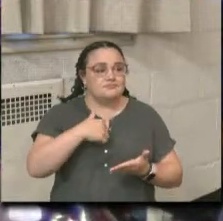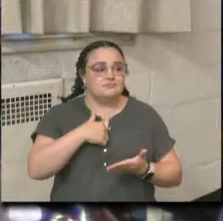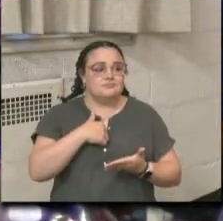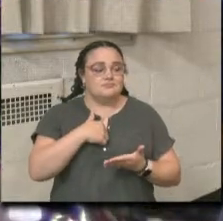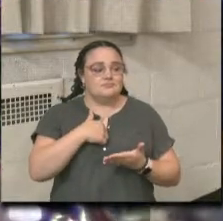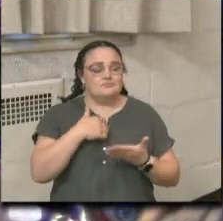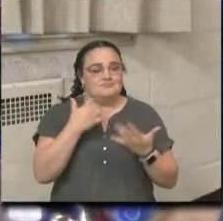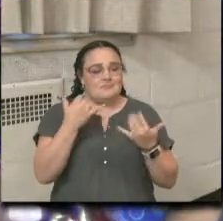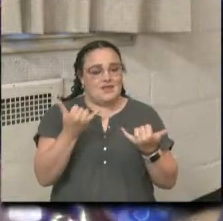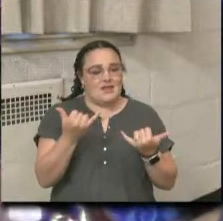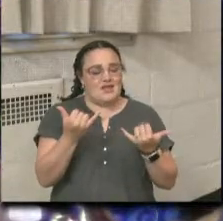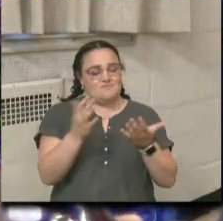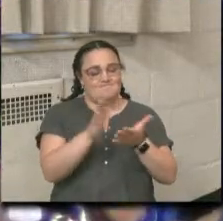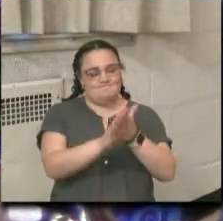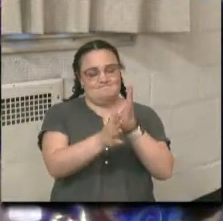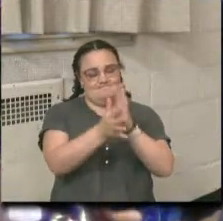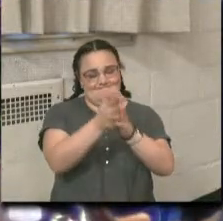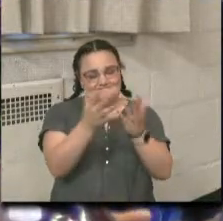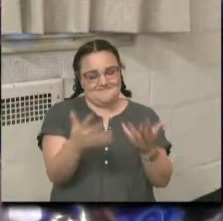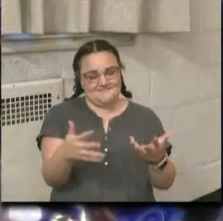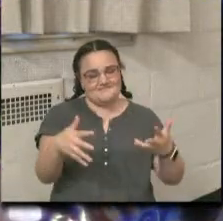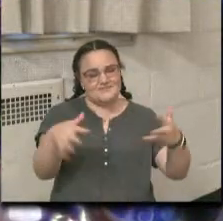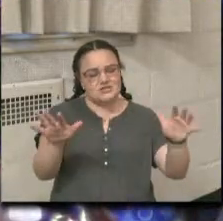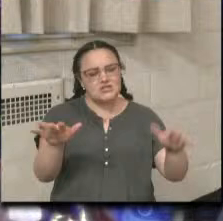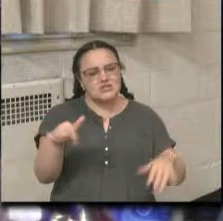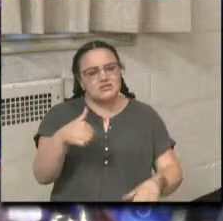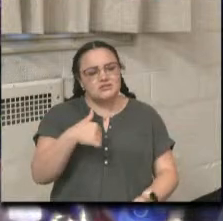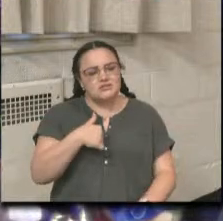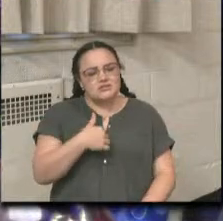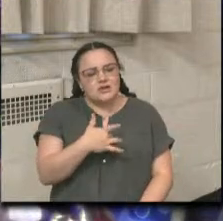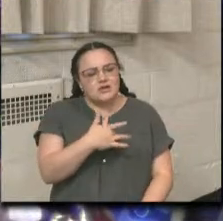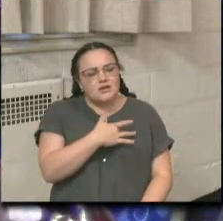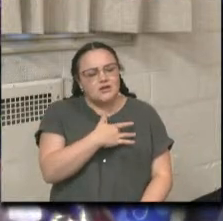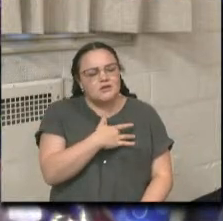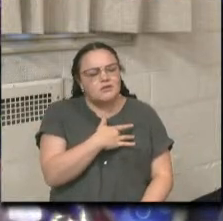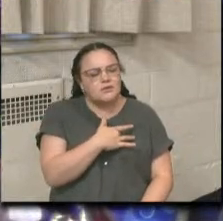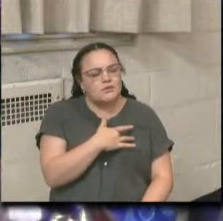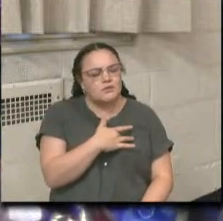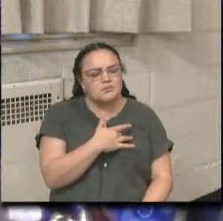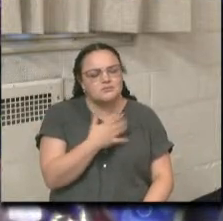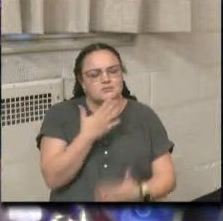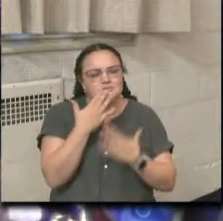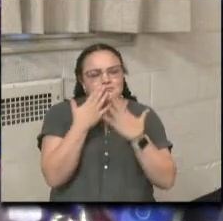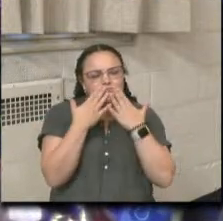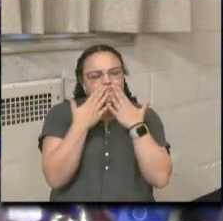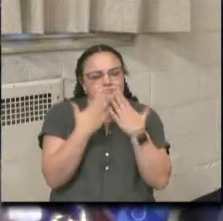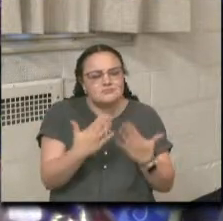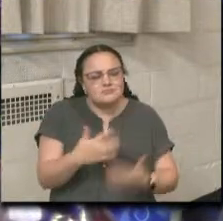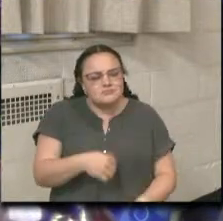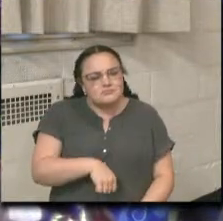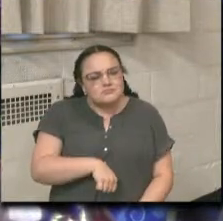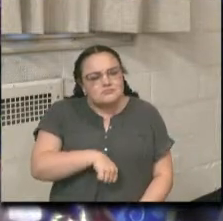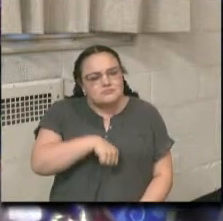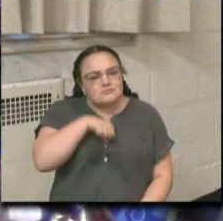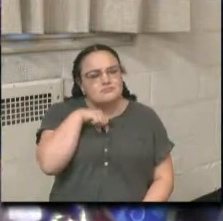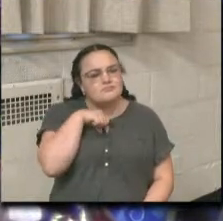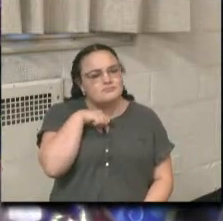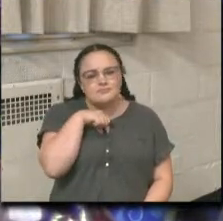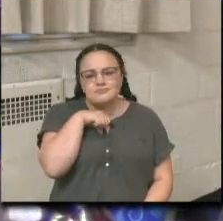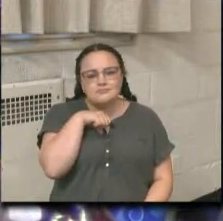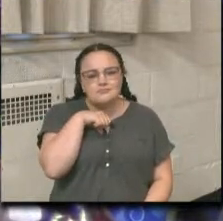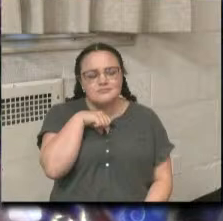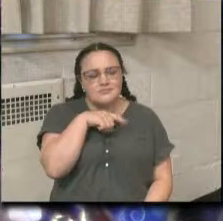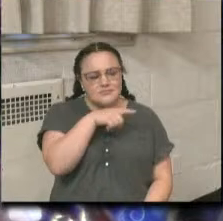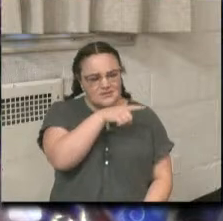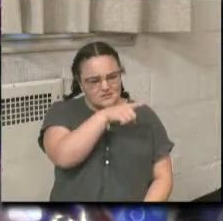an end, I sit here before you with a heart full of gratitude and pride. It's been an honor to serve the